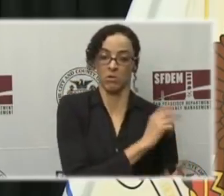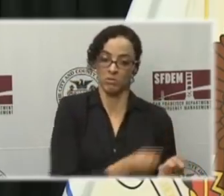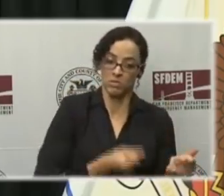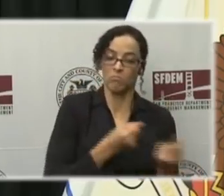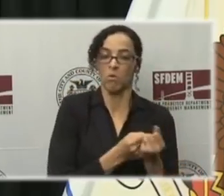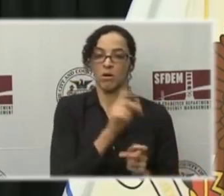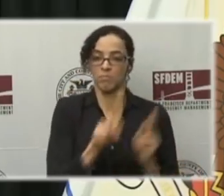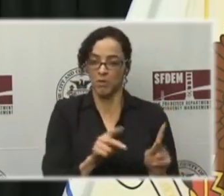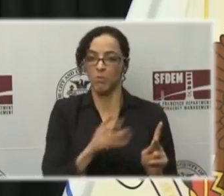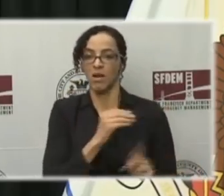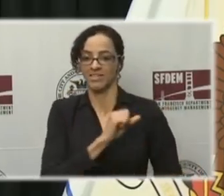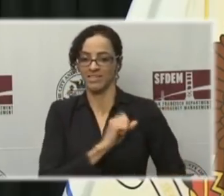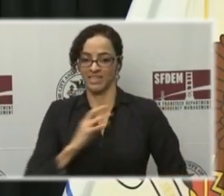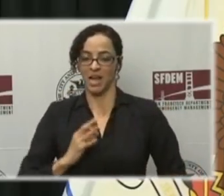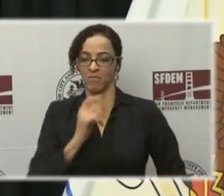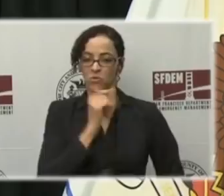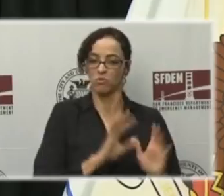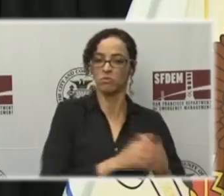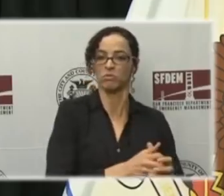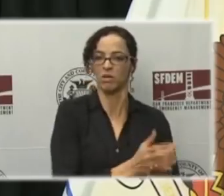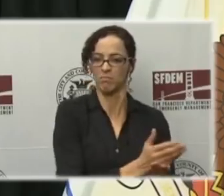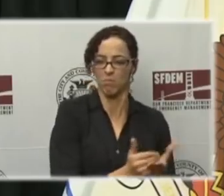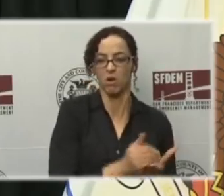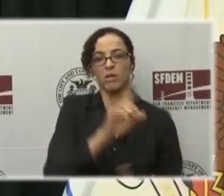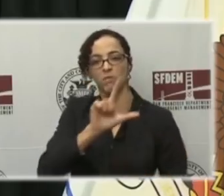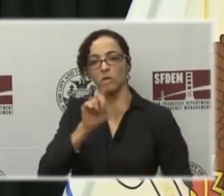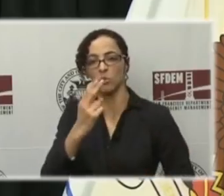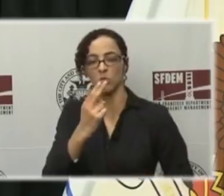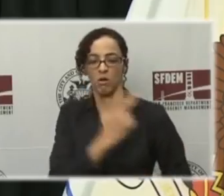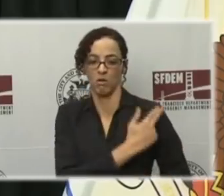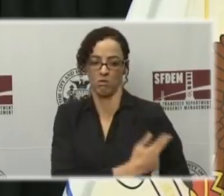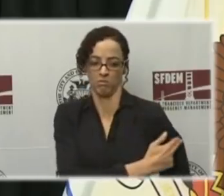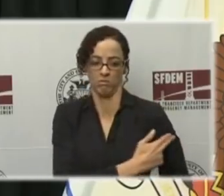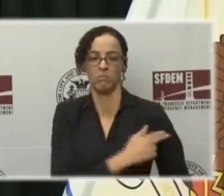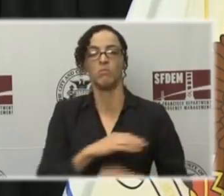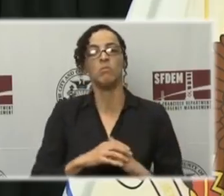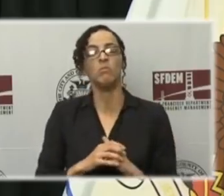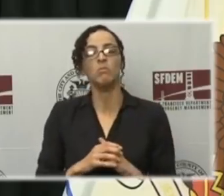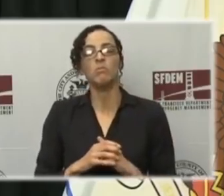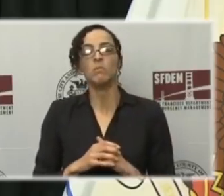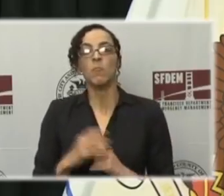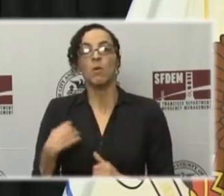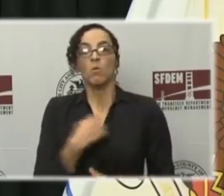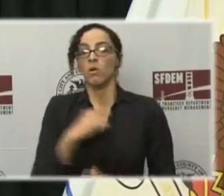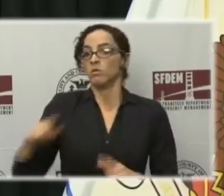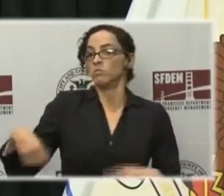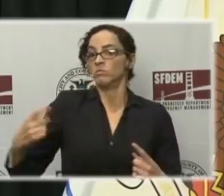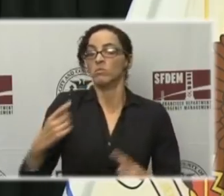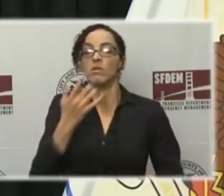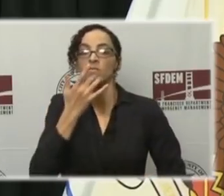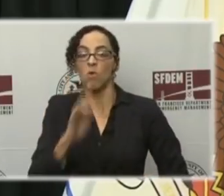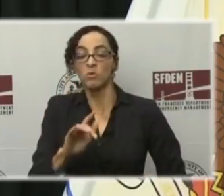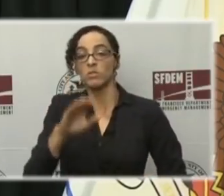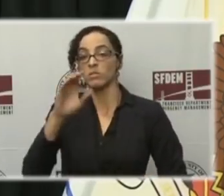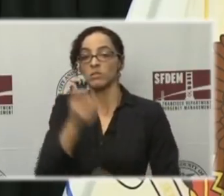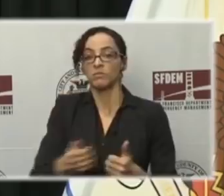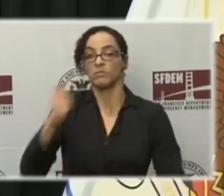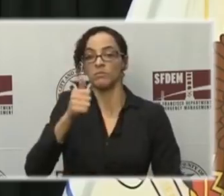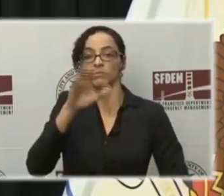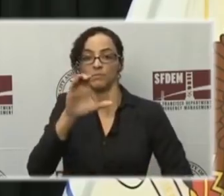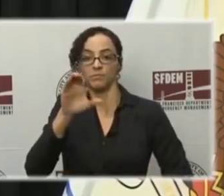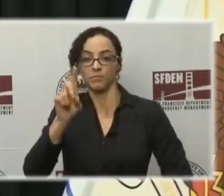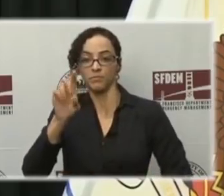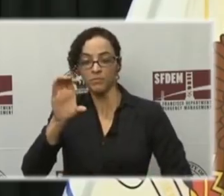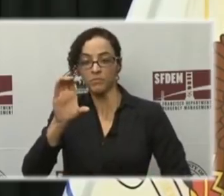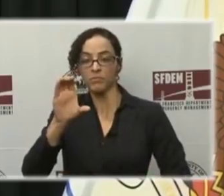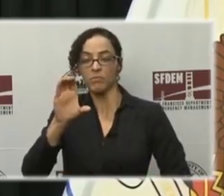part of it. We were fortunate in that the CDC on Friday, after sending that